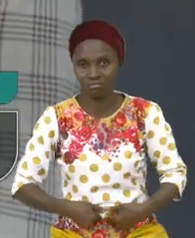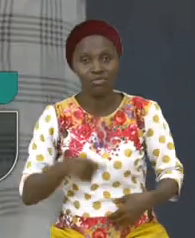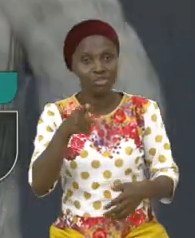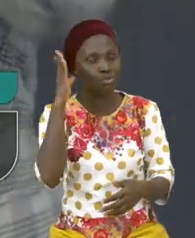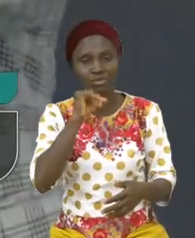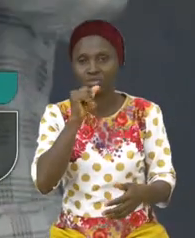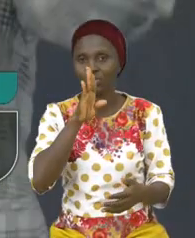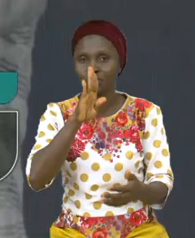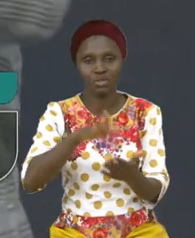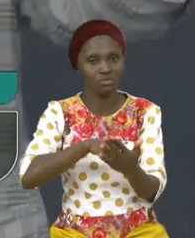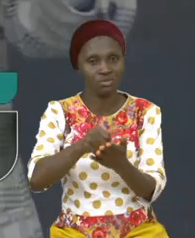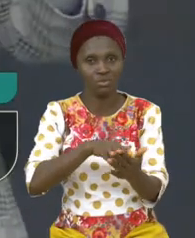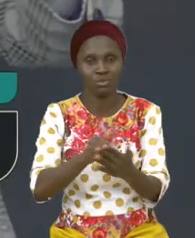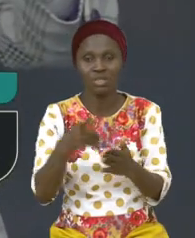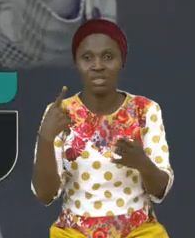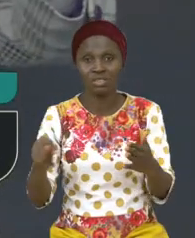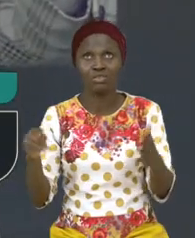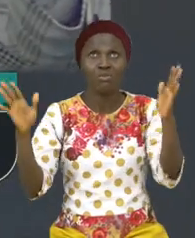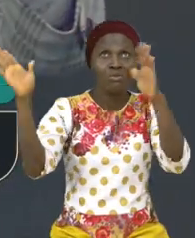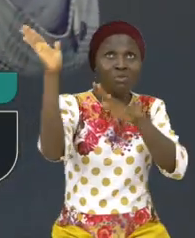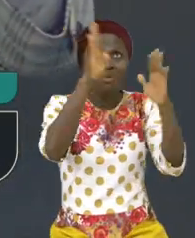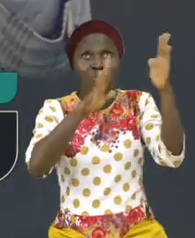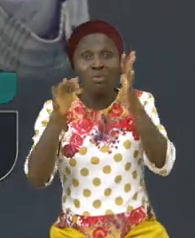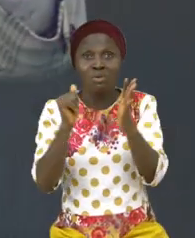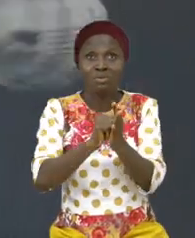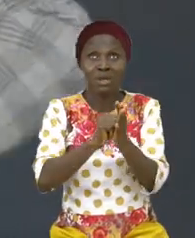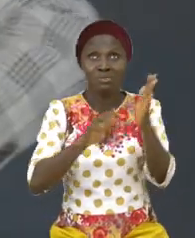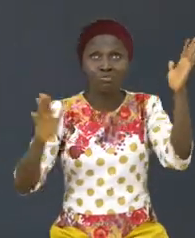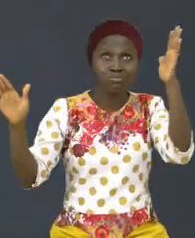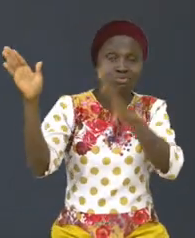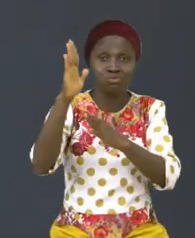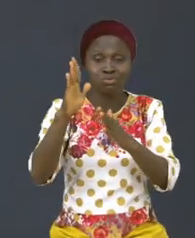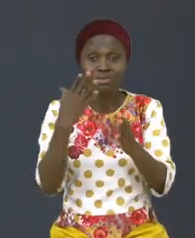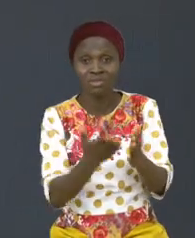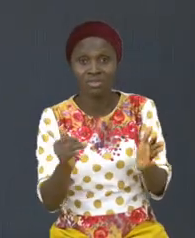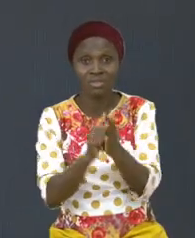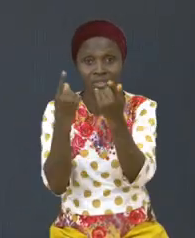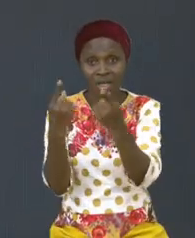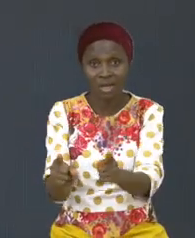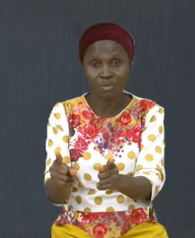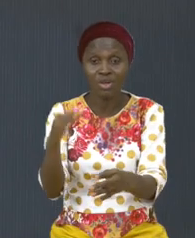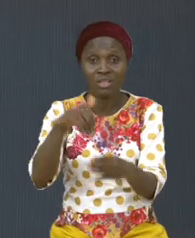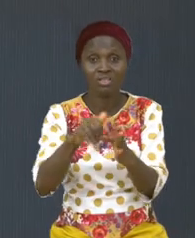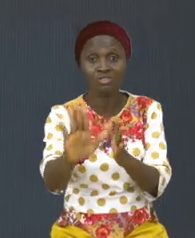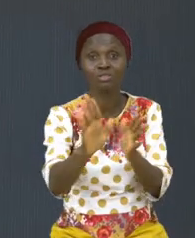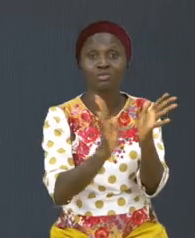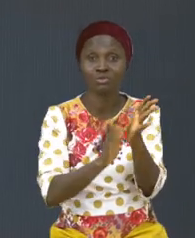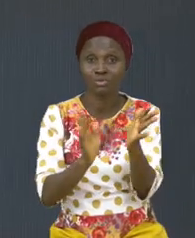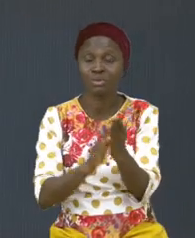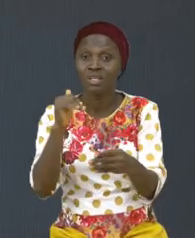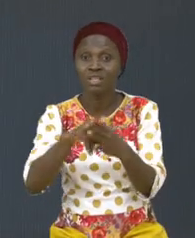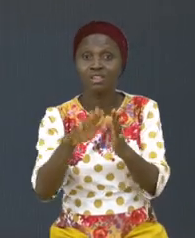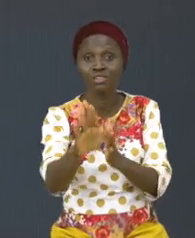be weak. The winds that blow and the things that happen in your school, in